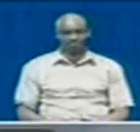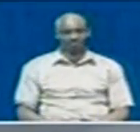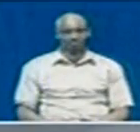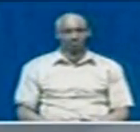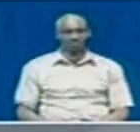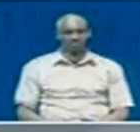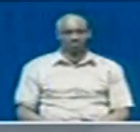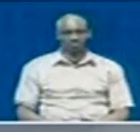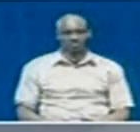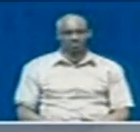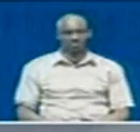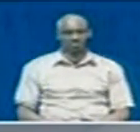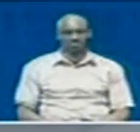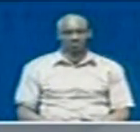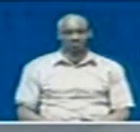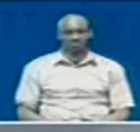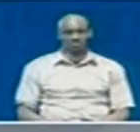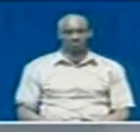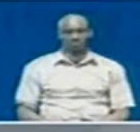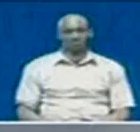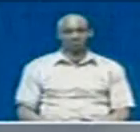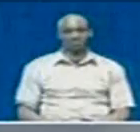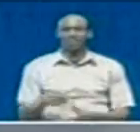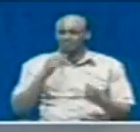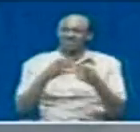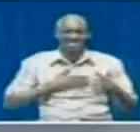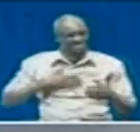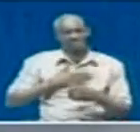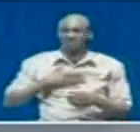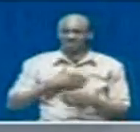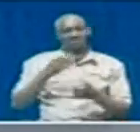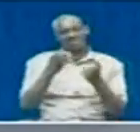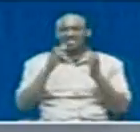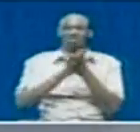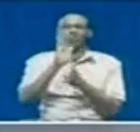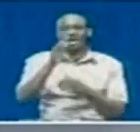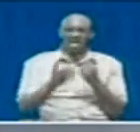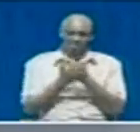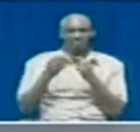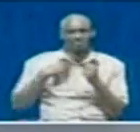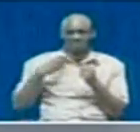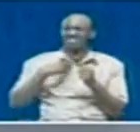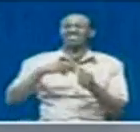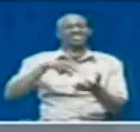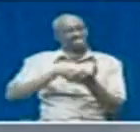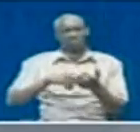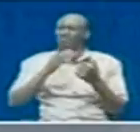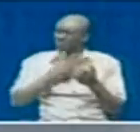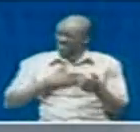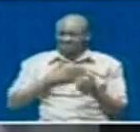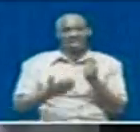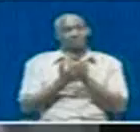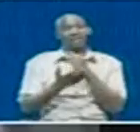Hello, lad. Please, please, please, I need your help. These people is killing me. Please, please